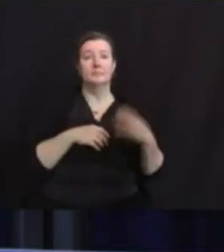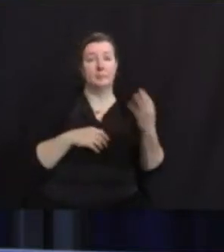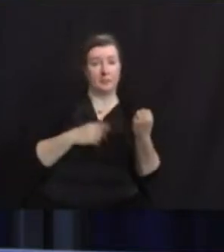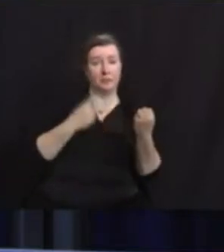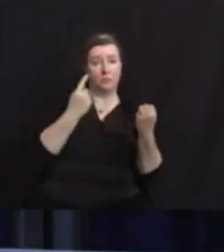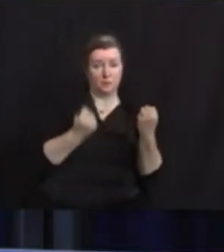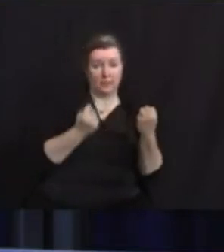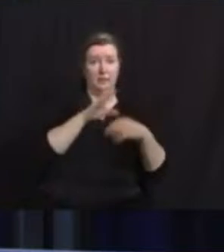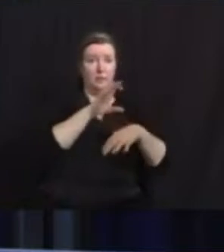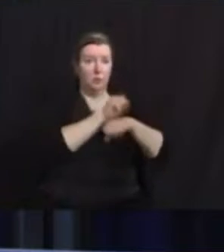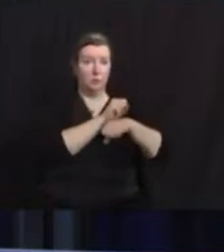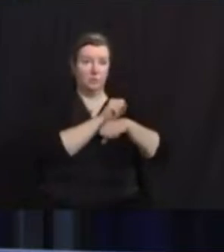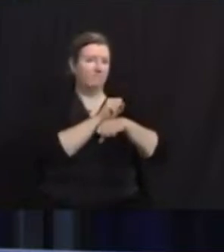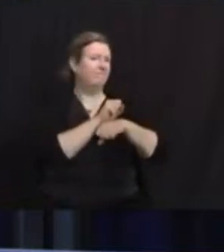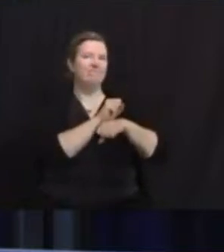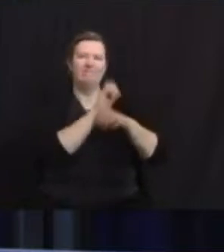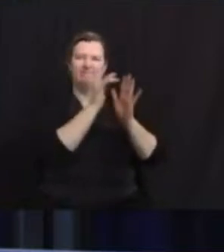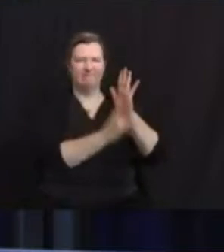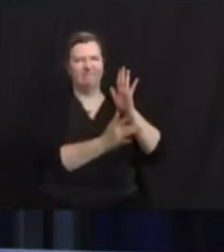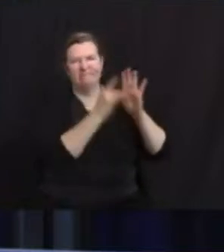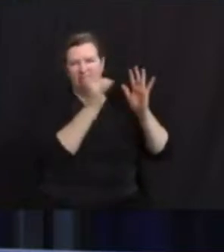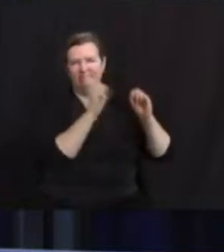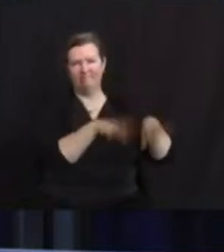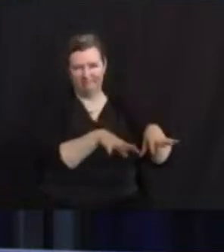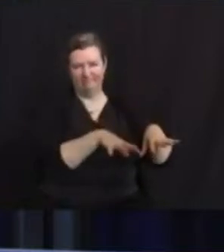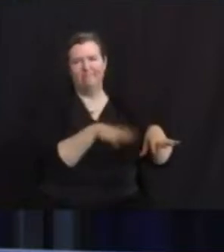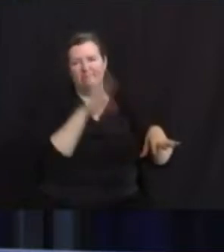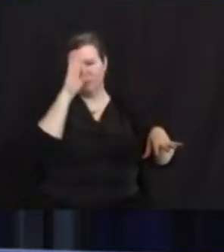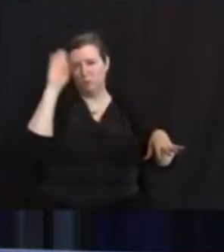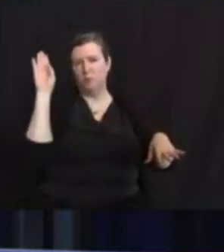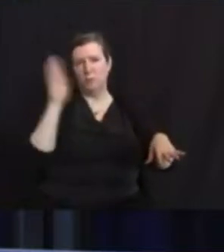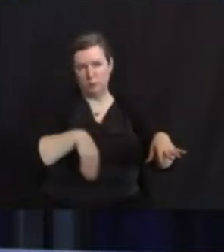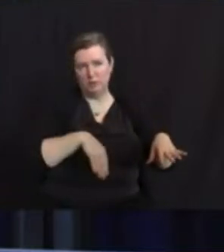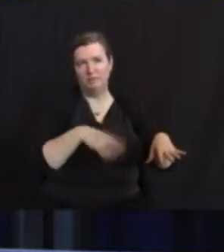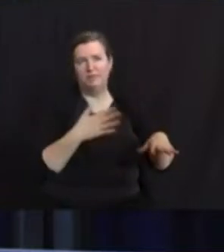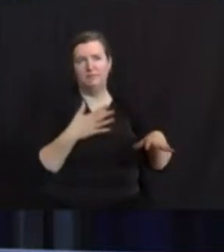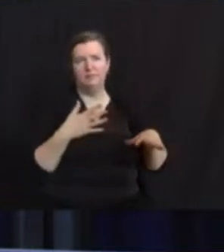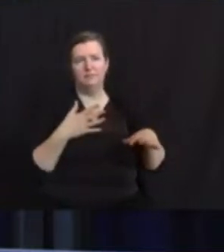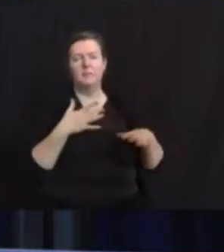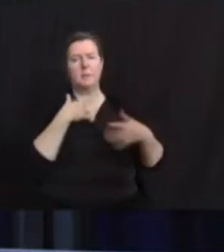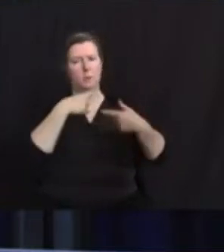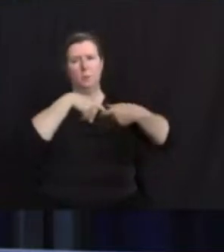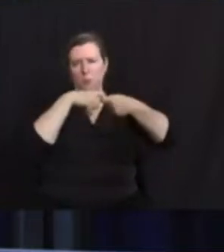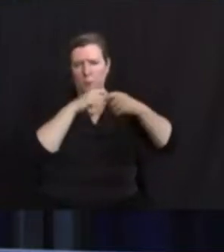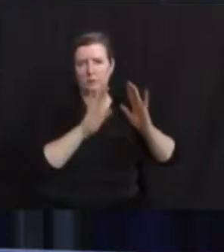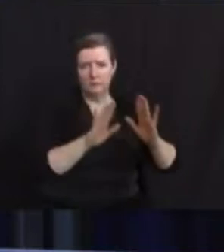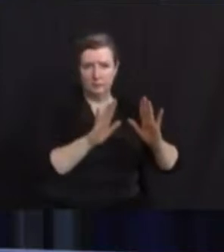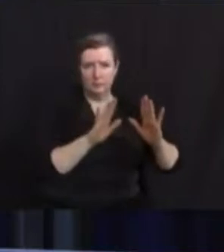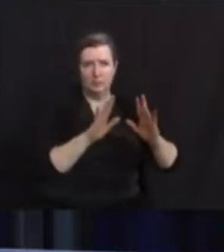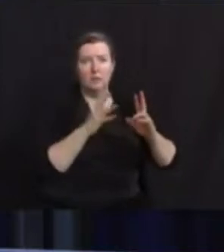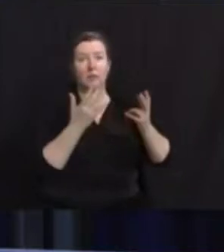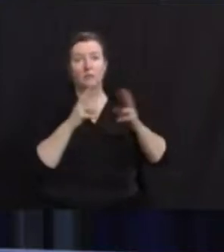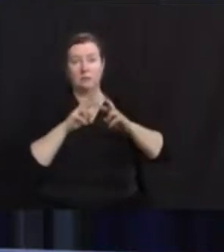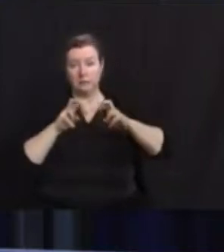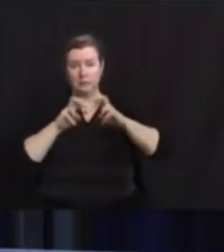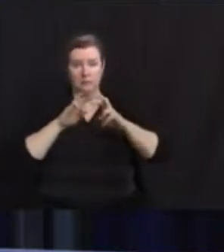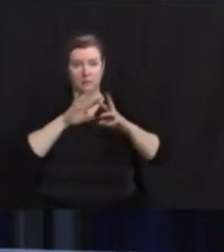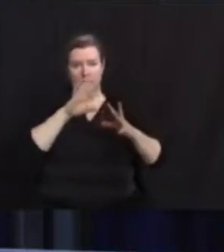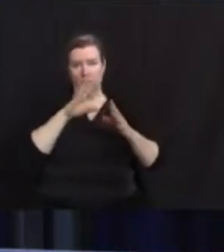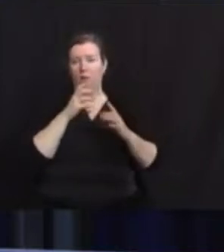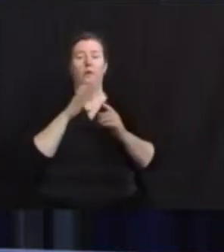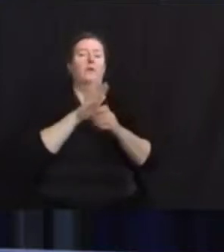storm causing appointment cancellations at vaccination sites. They are currently assessing the full impact of the storm on